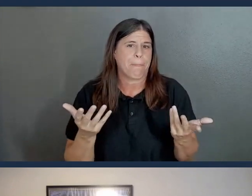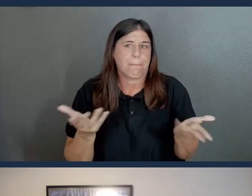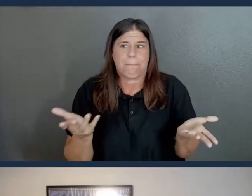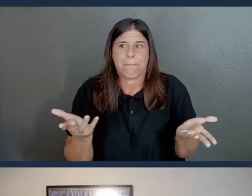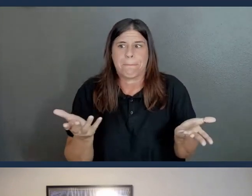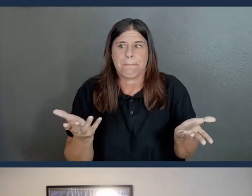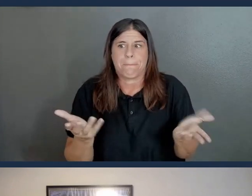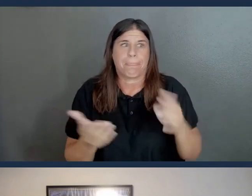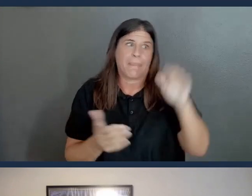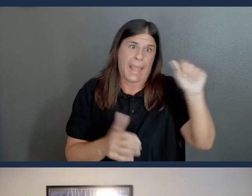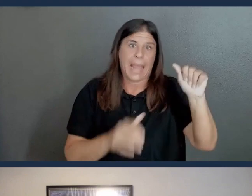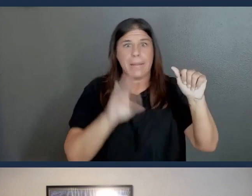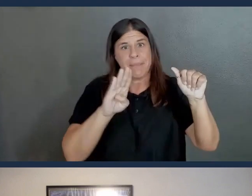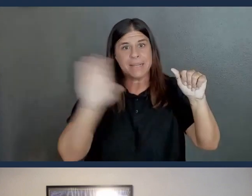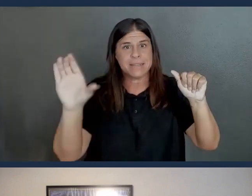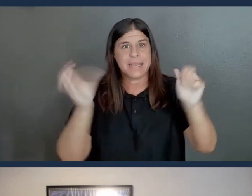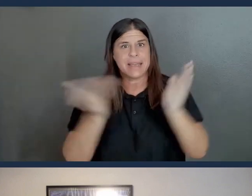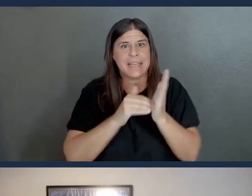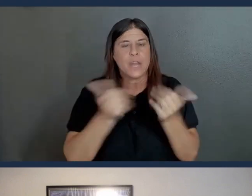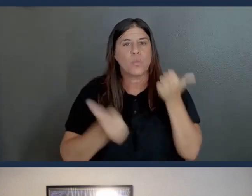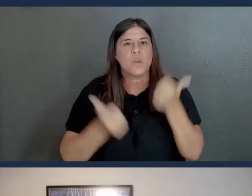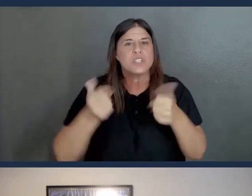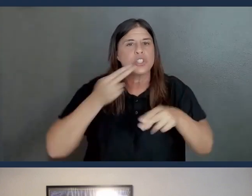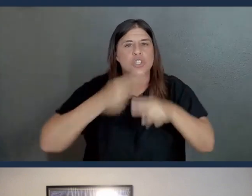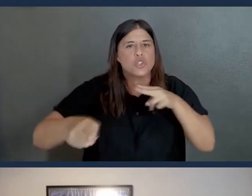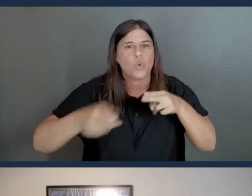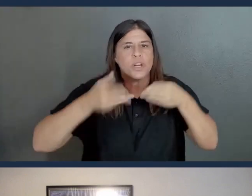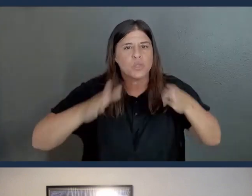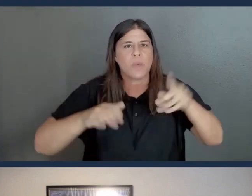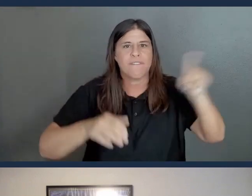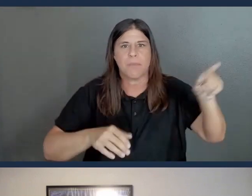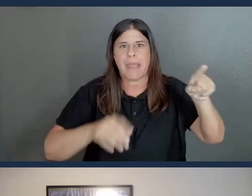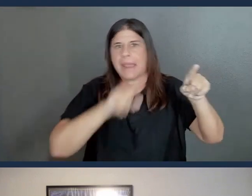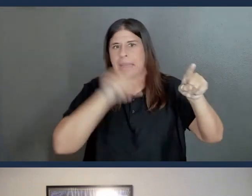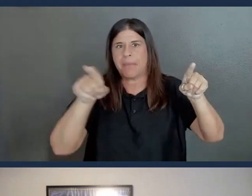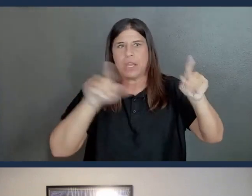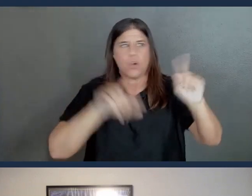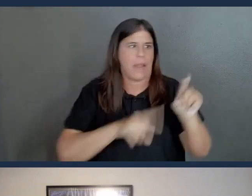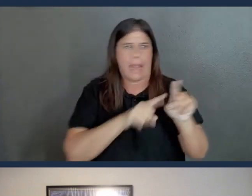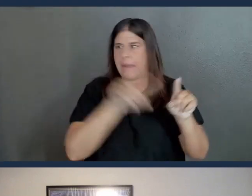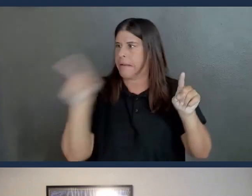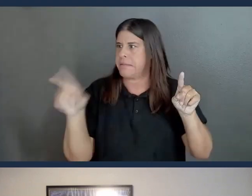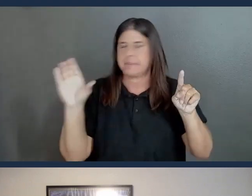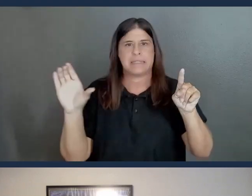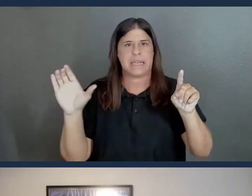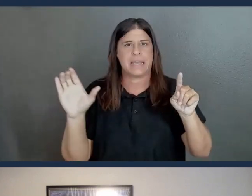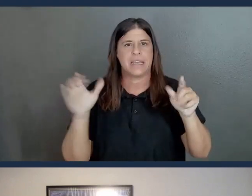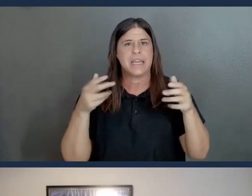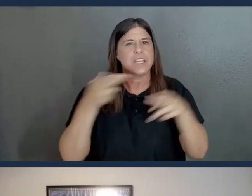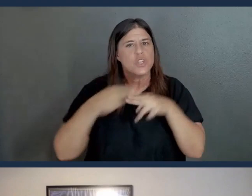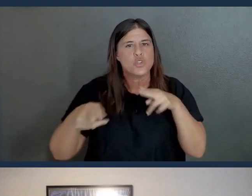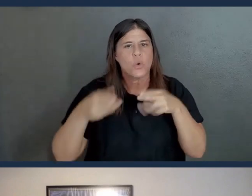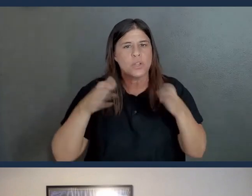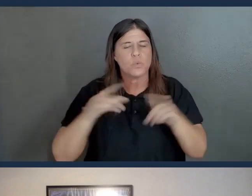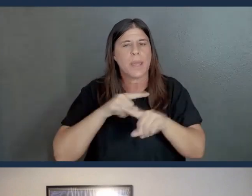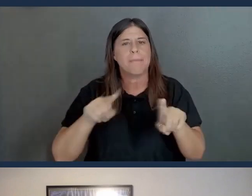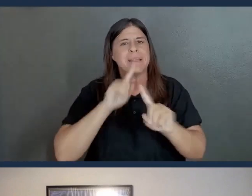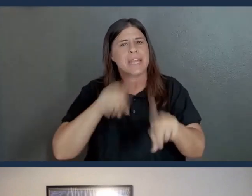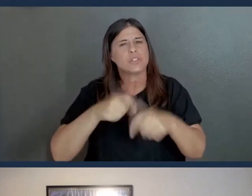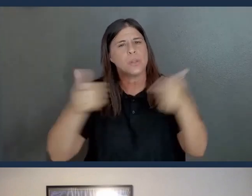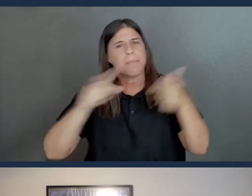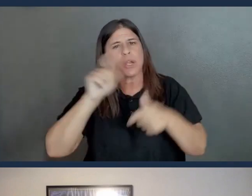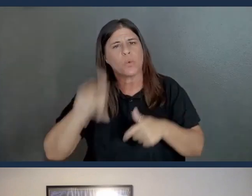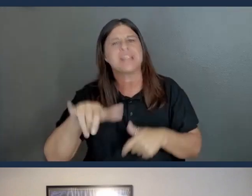moving from A to B to C. What's the shortest way I can get from A to B or A to C in this case, I guess. To answer the bigger questions, yeah, there are